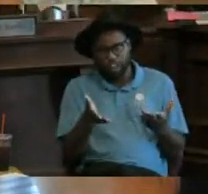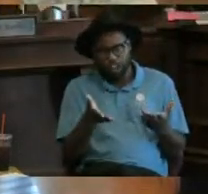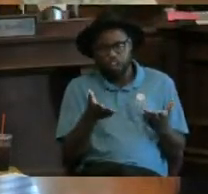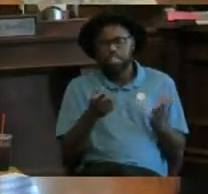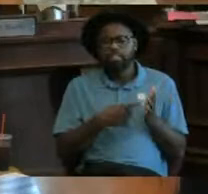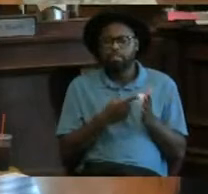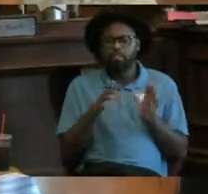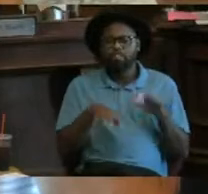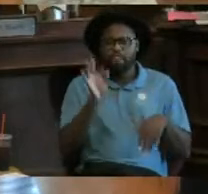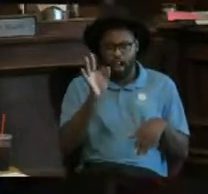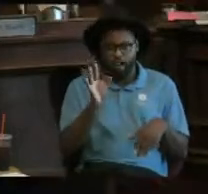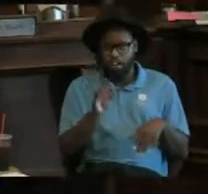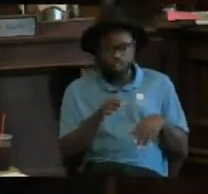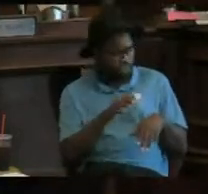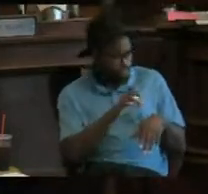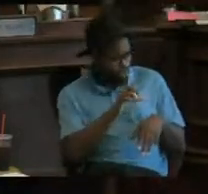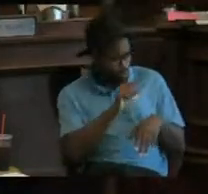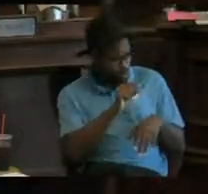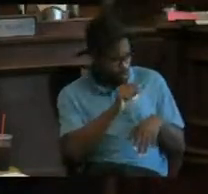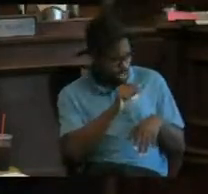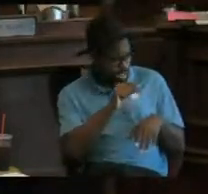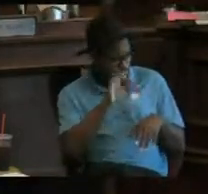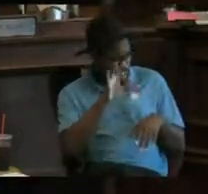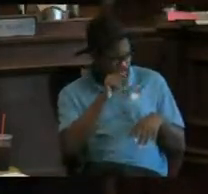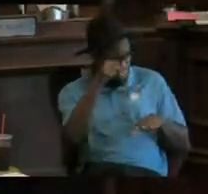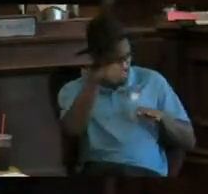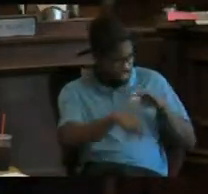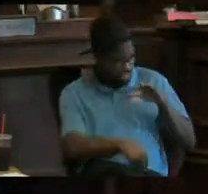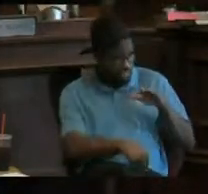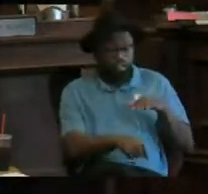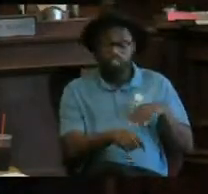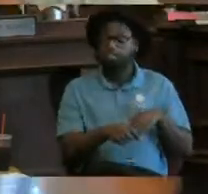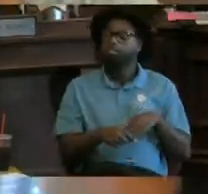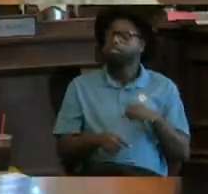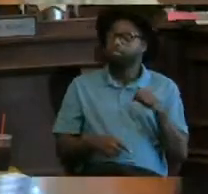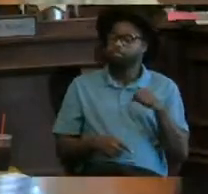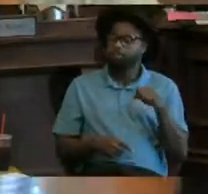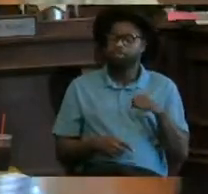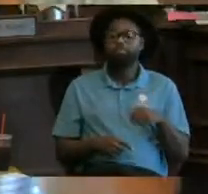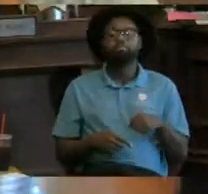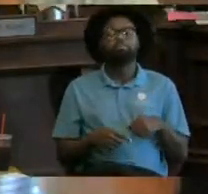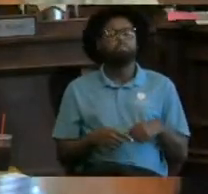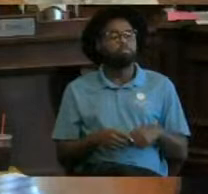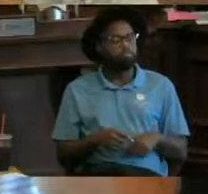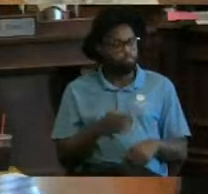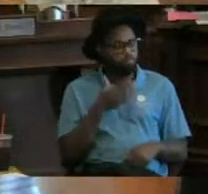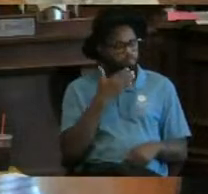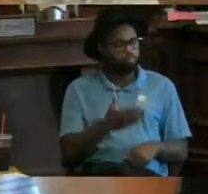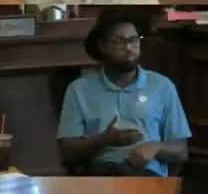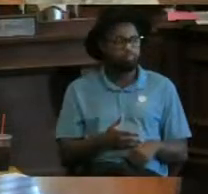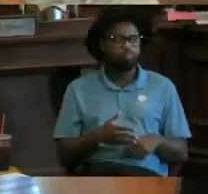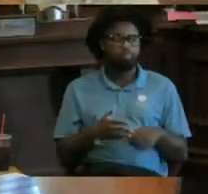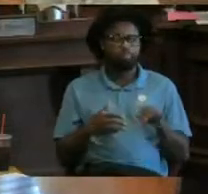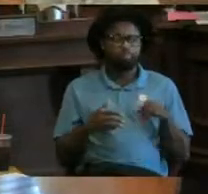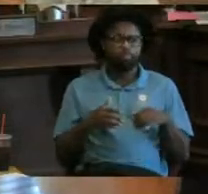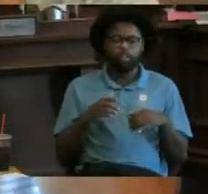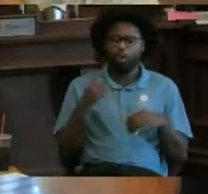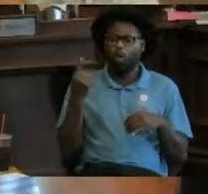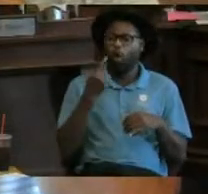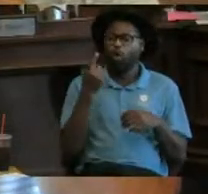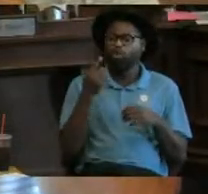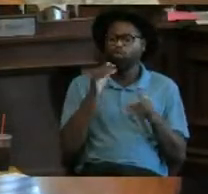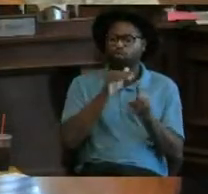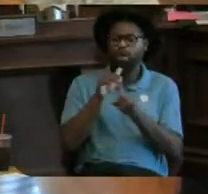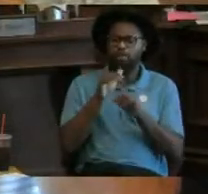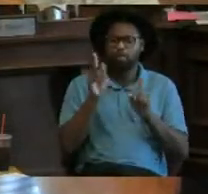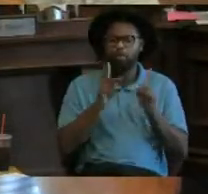stuff. 20 feet into the ground? Yep. Jeez. Yeah. Thank you. Yeah, that's why when you see this paving, I always like to remind people, by the time you see